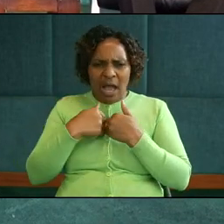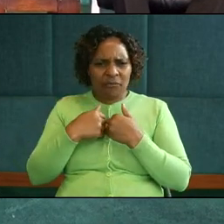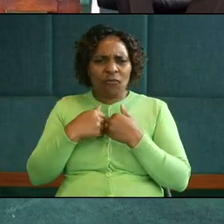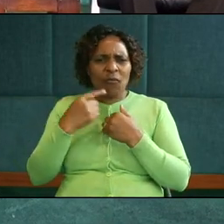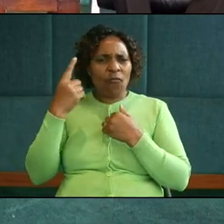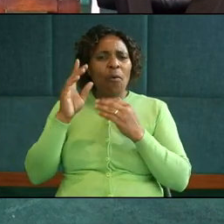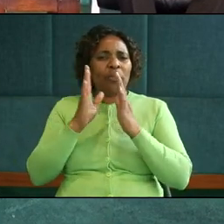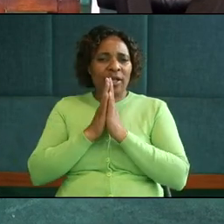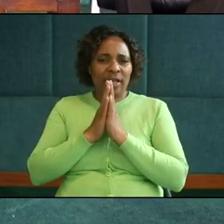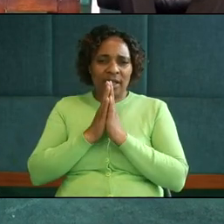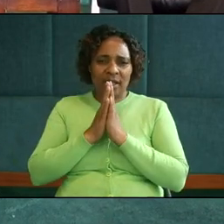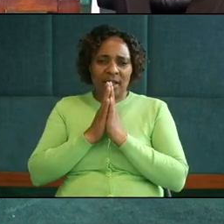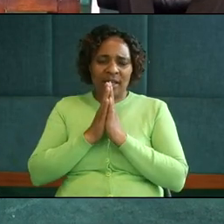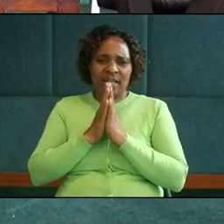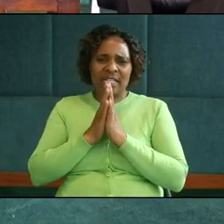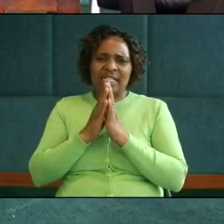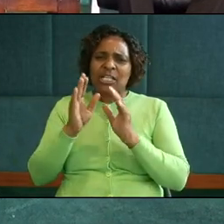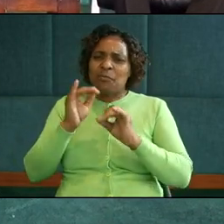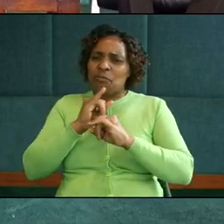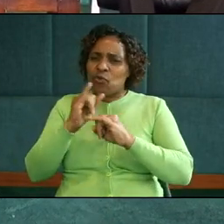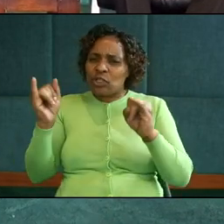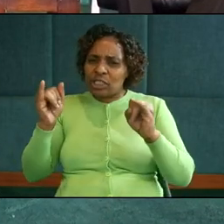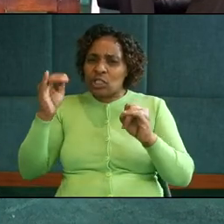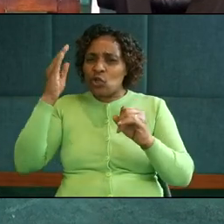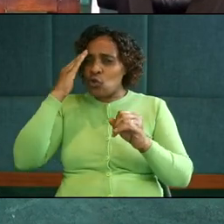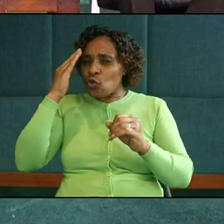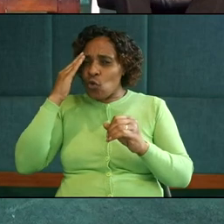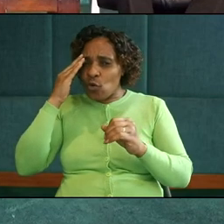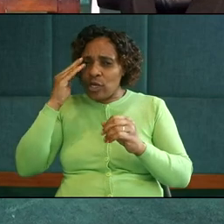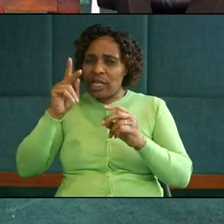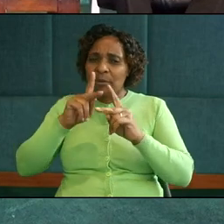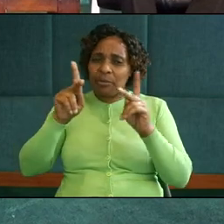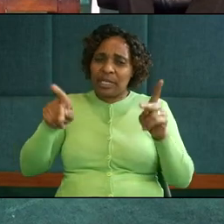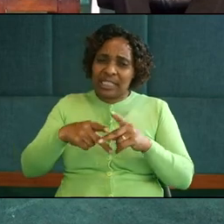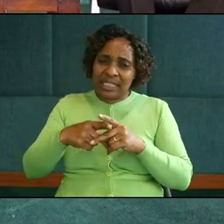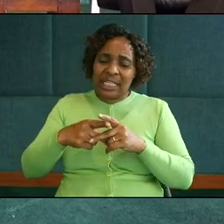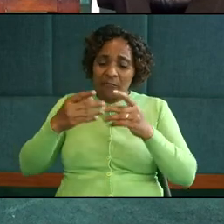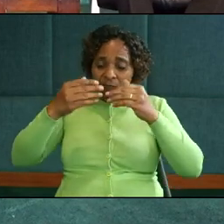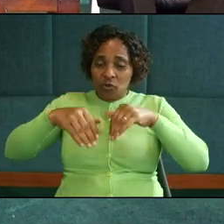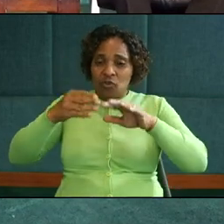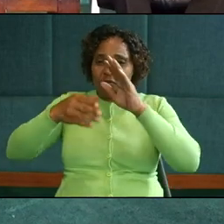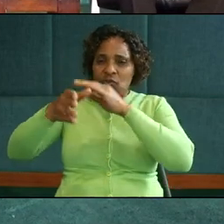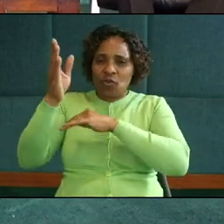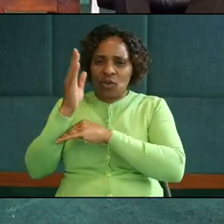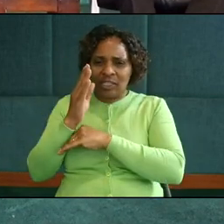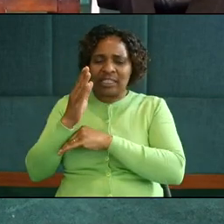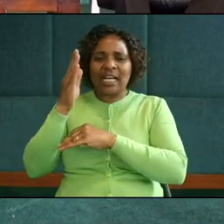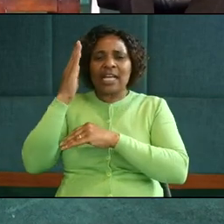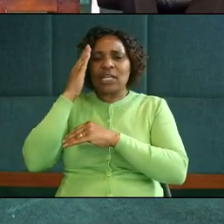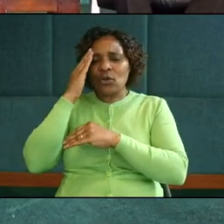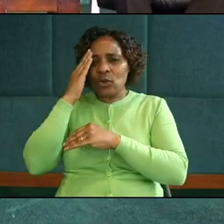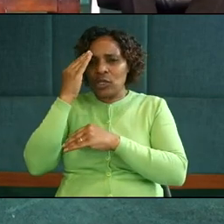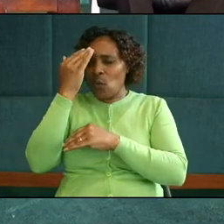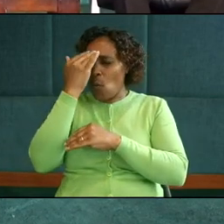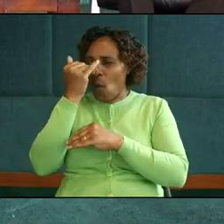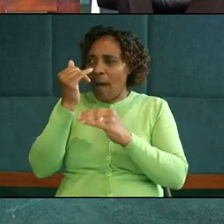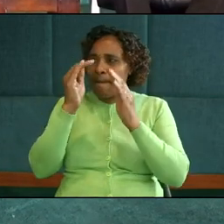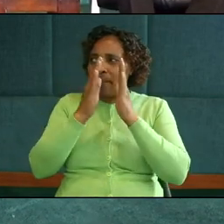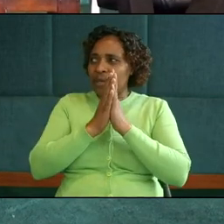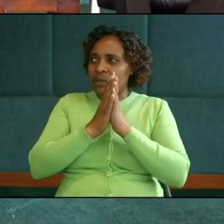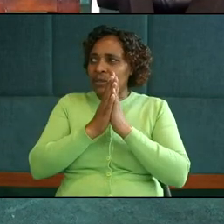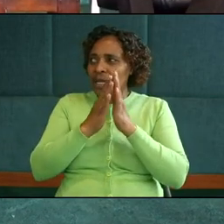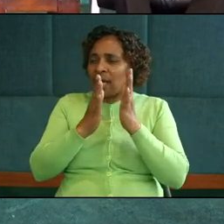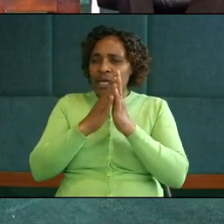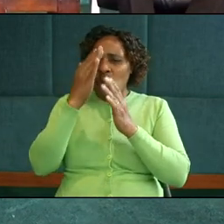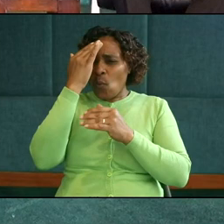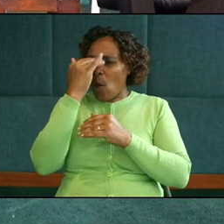is humility, knowing your place in front of God, and uh-huh. knowing why you're praying and why